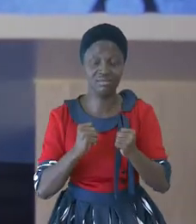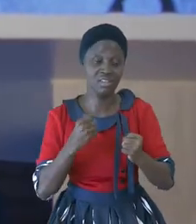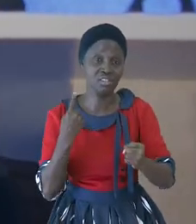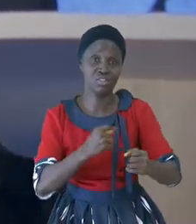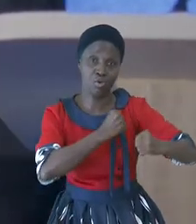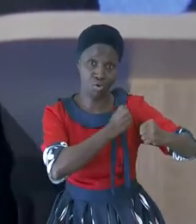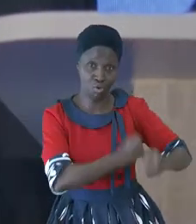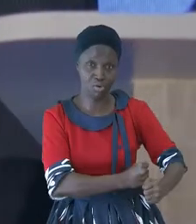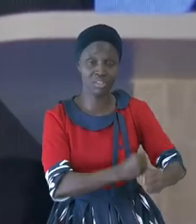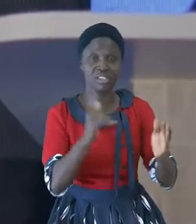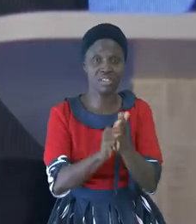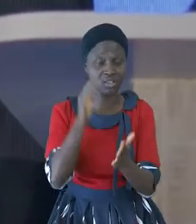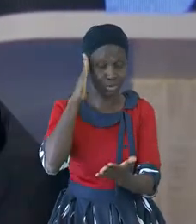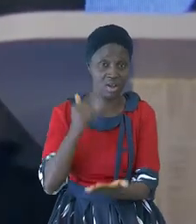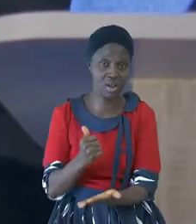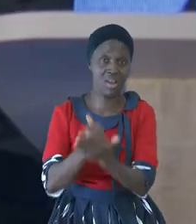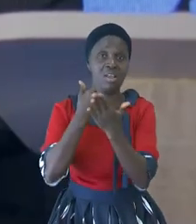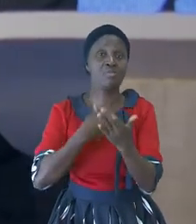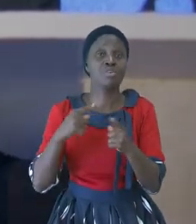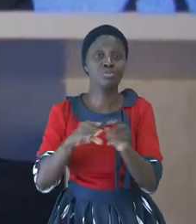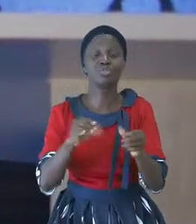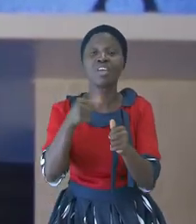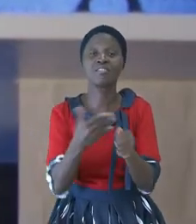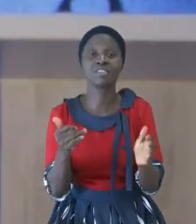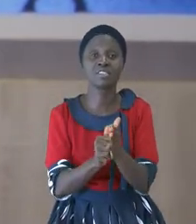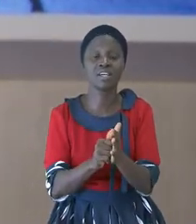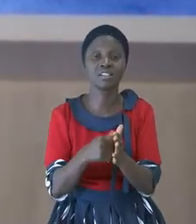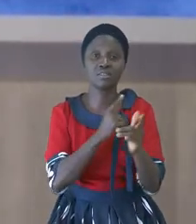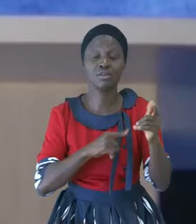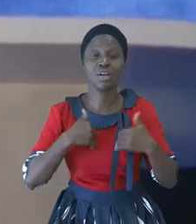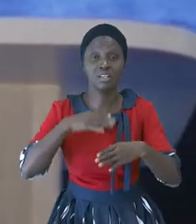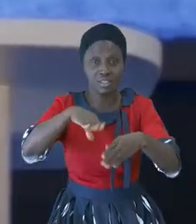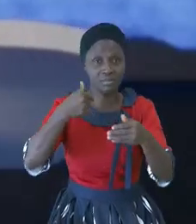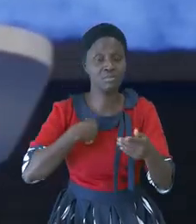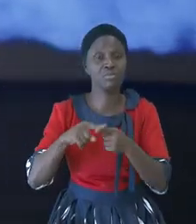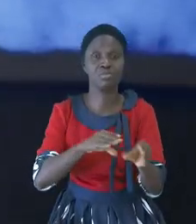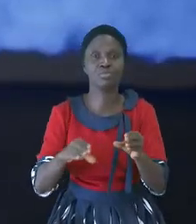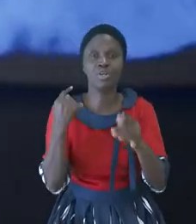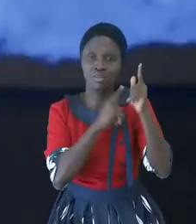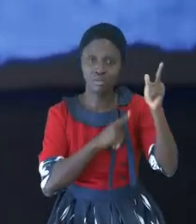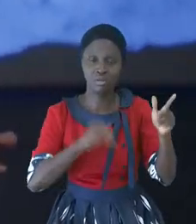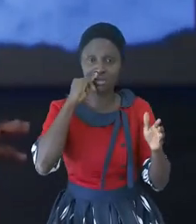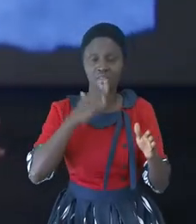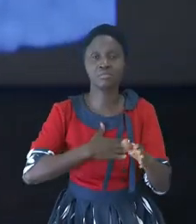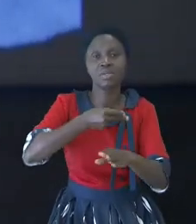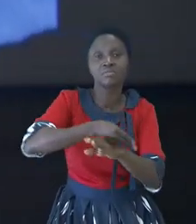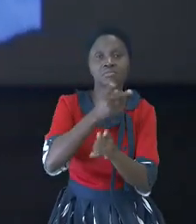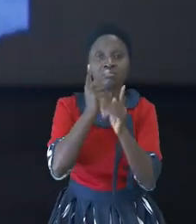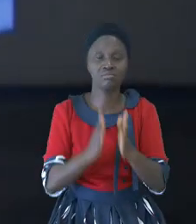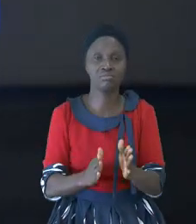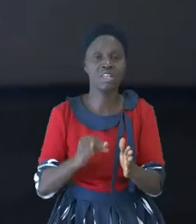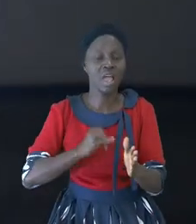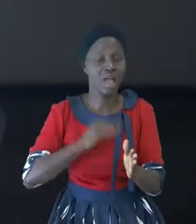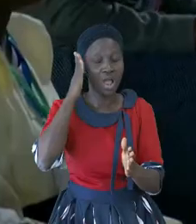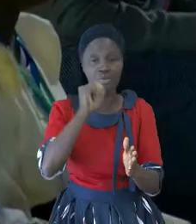to keep everything the Lord has given me. The Lord is my shepherd, I will not lack unction.